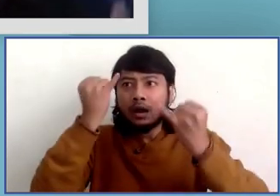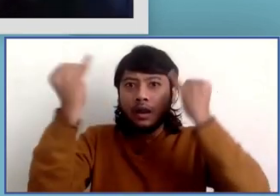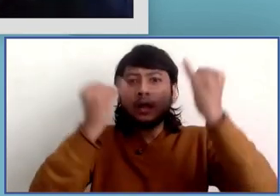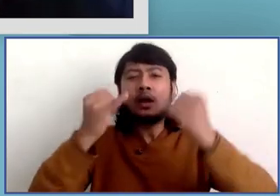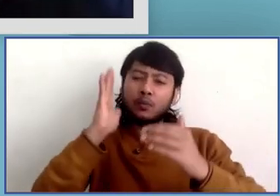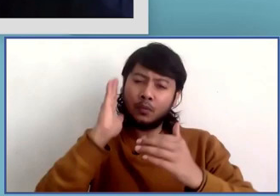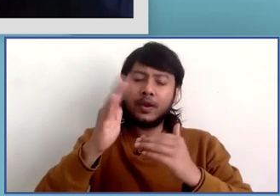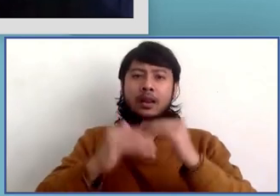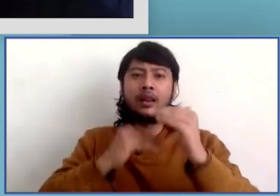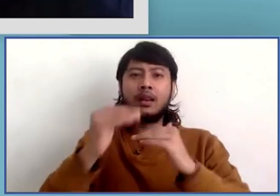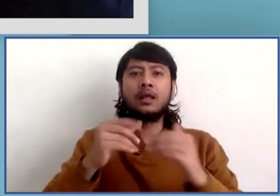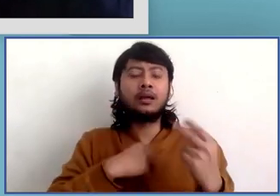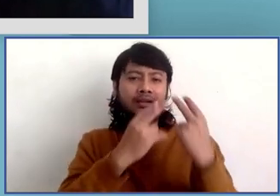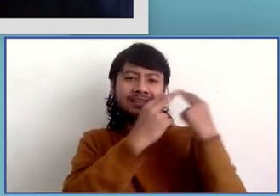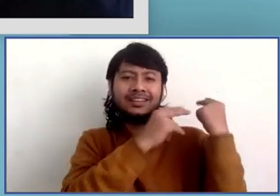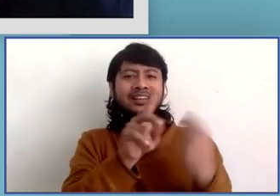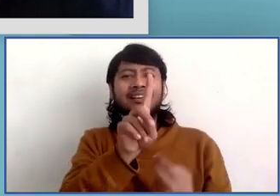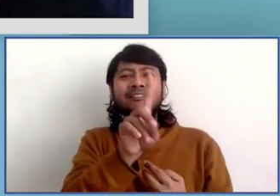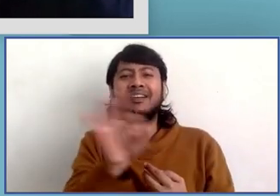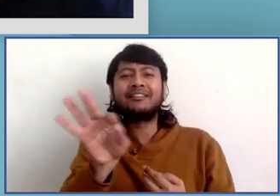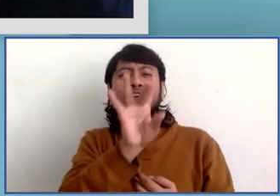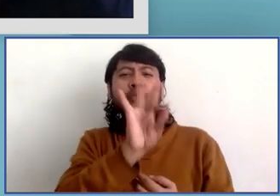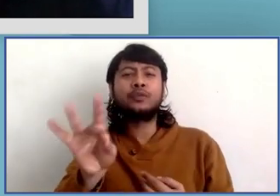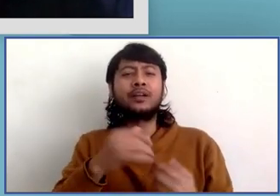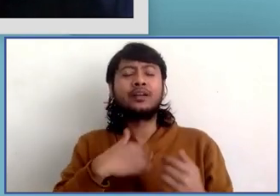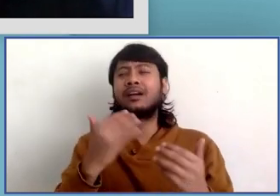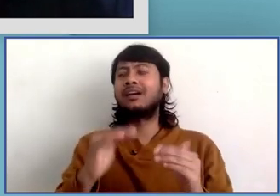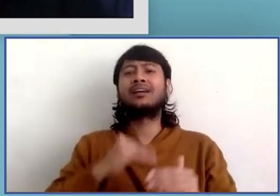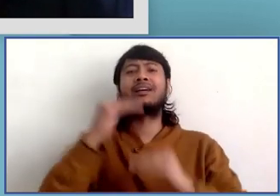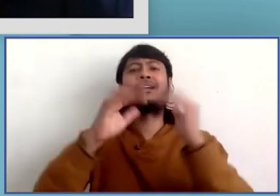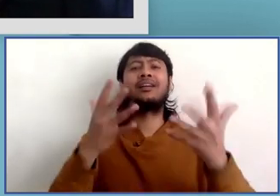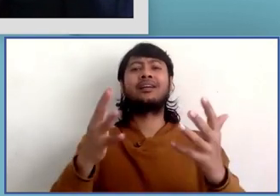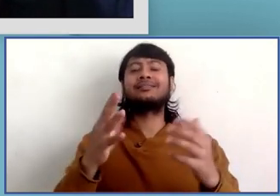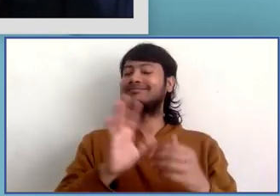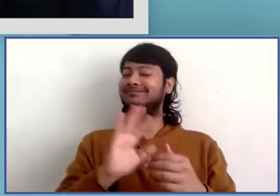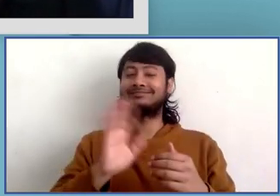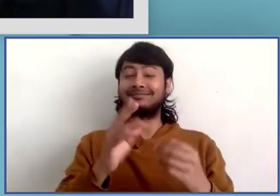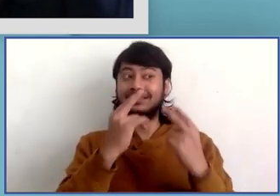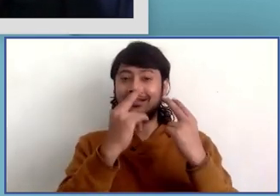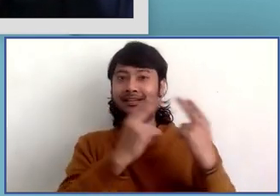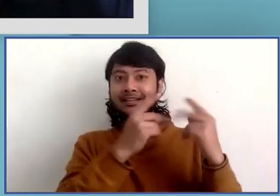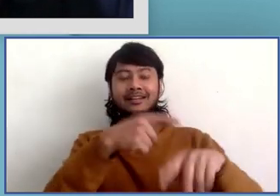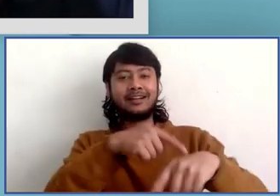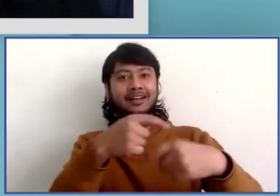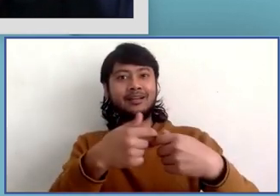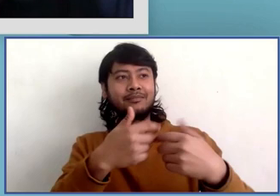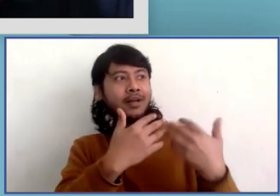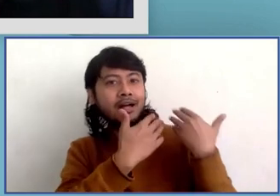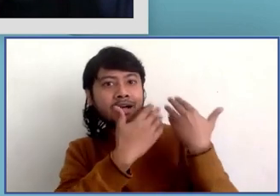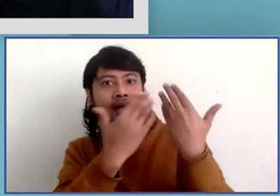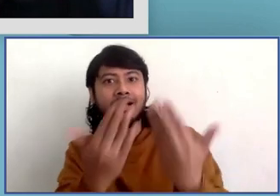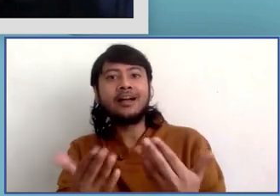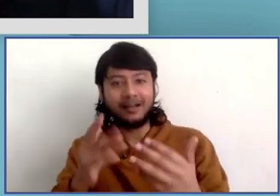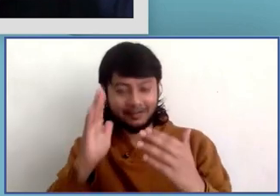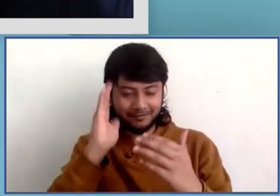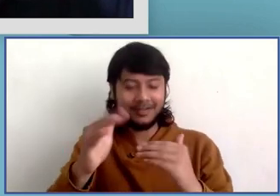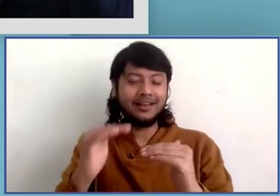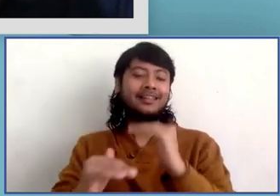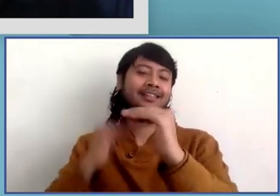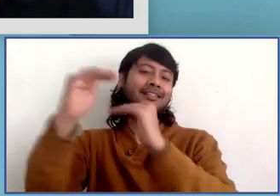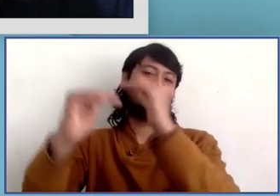for a while it will suddenly one day you'll realize that you're seeing everything much better thank you so much sir. Thank